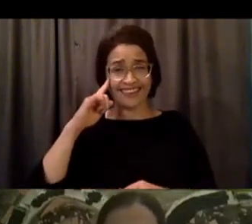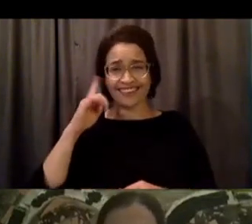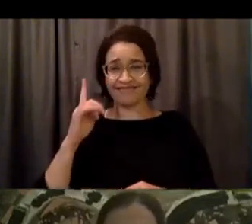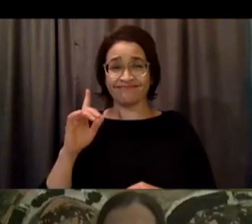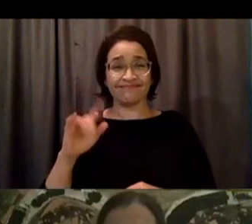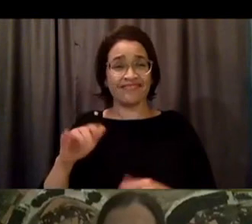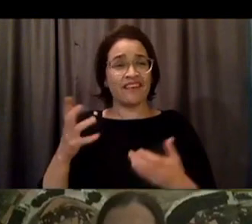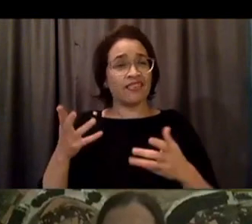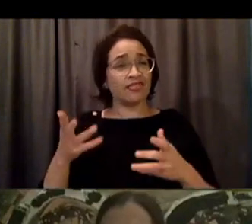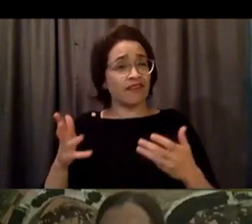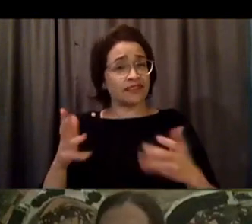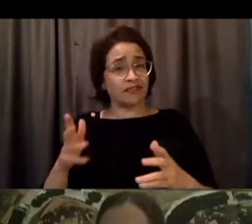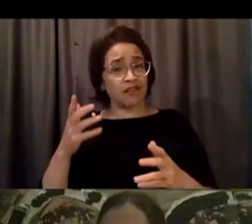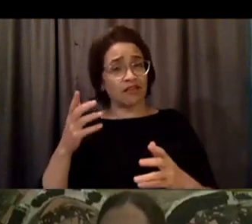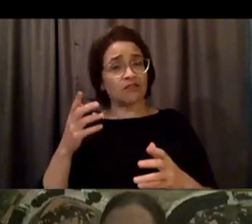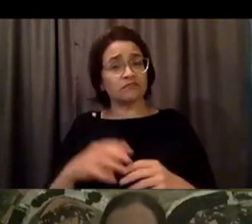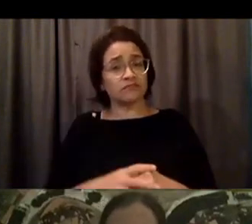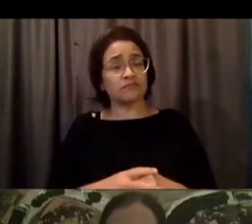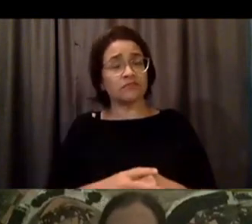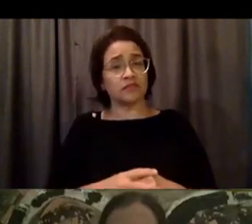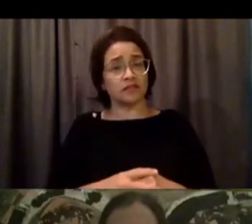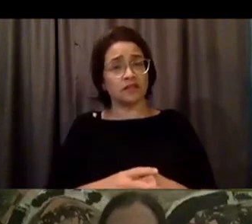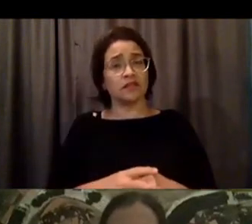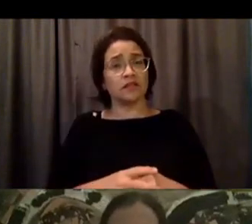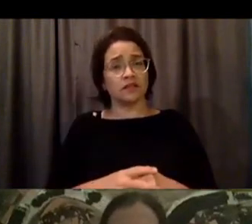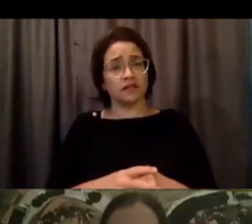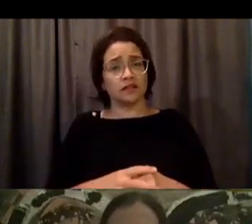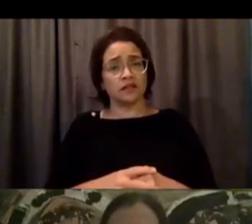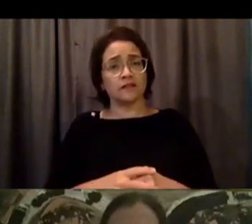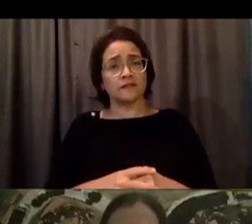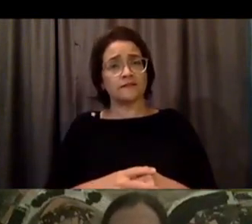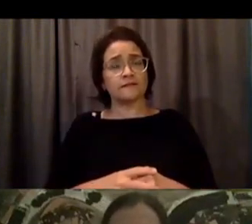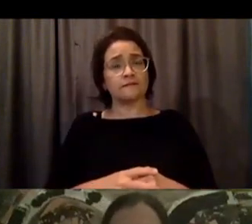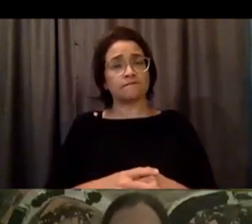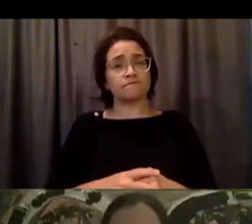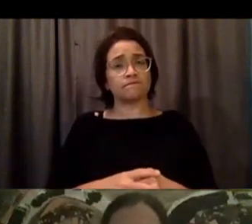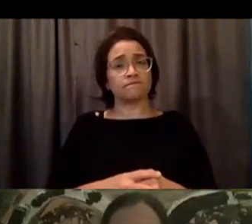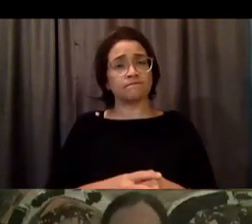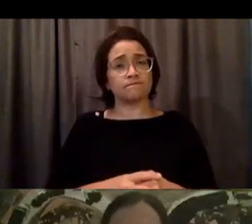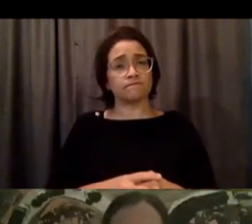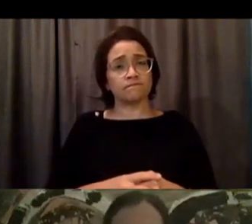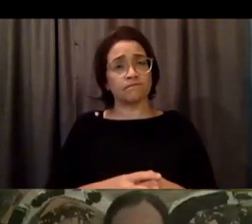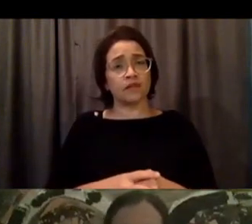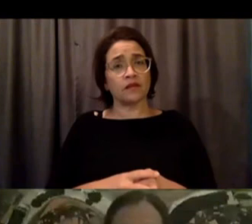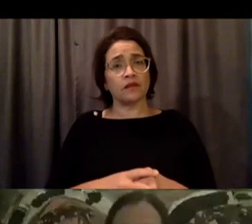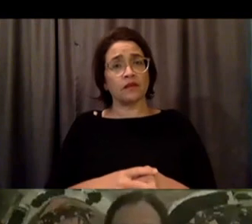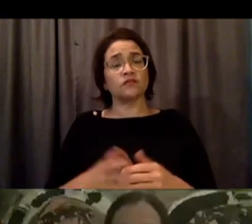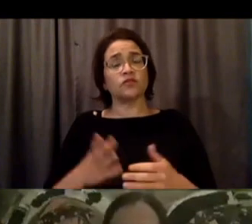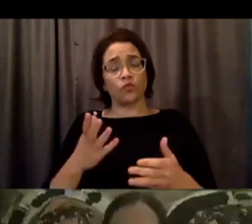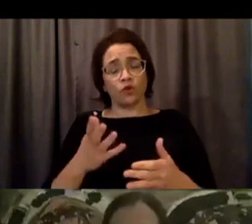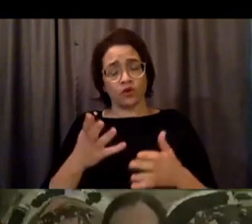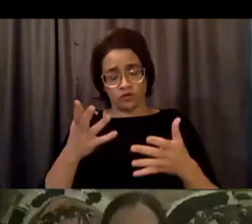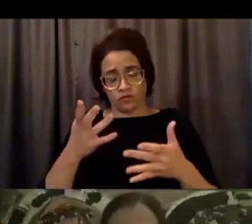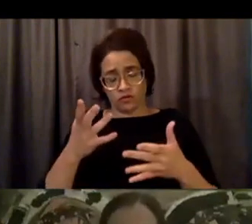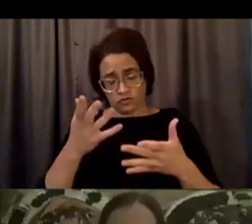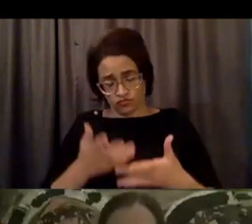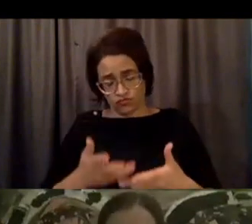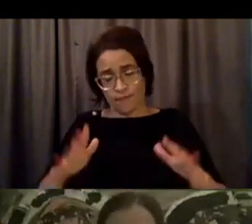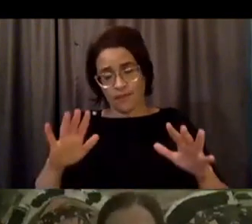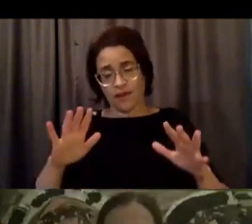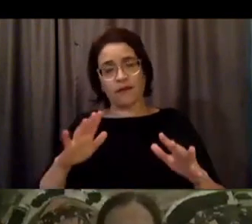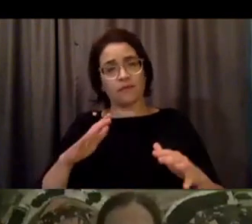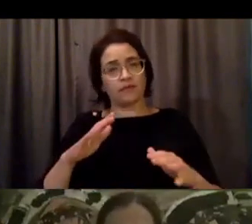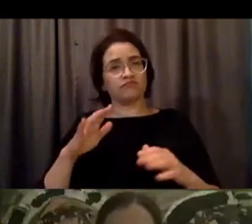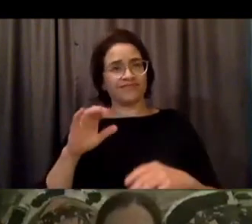our event this evening and call this, finishing this, uh, Bridges of Memory series. So, thank you